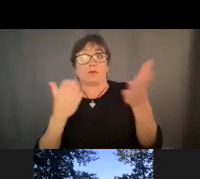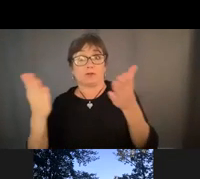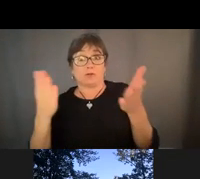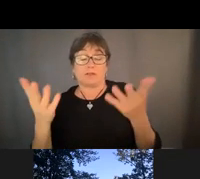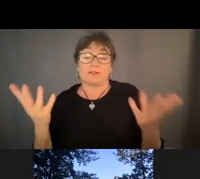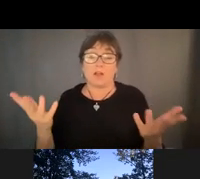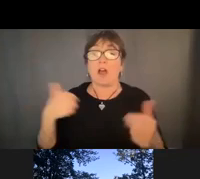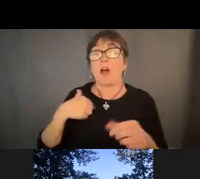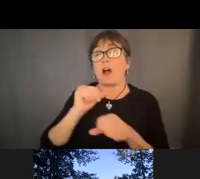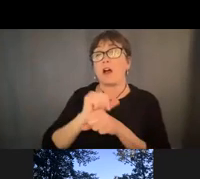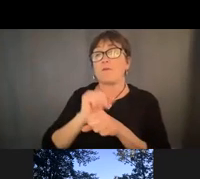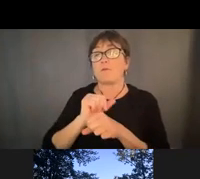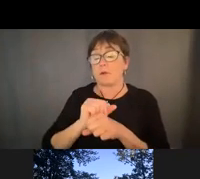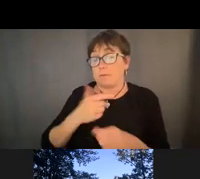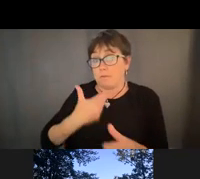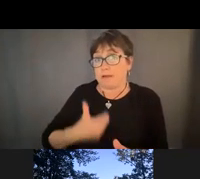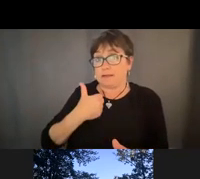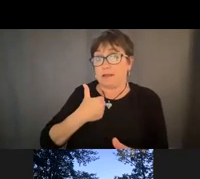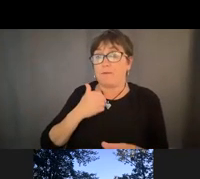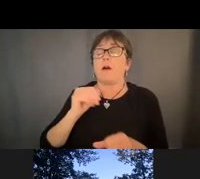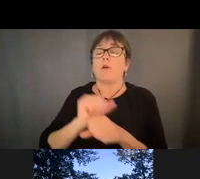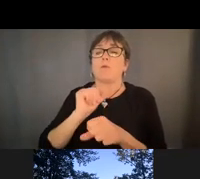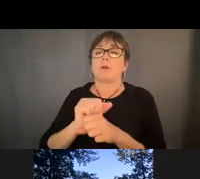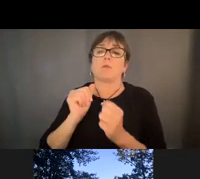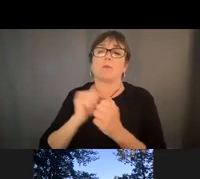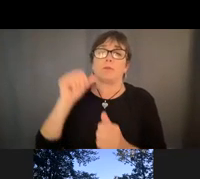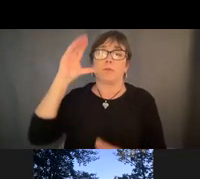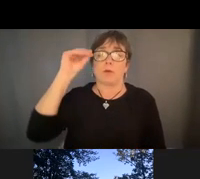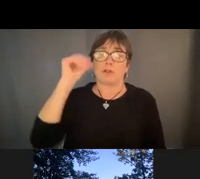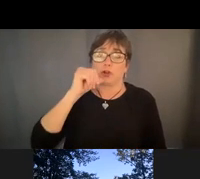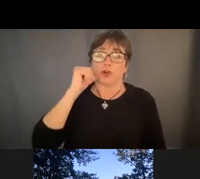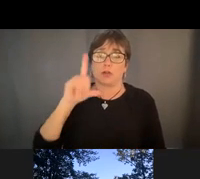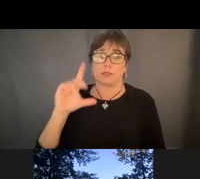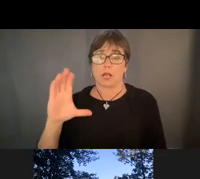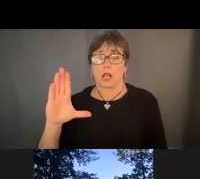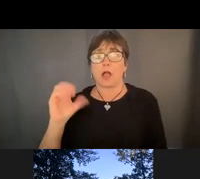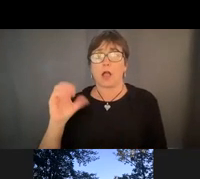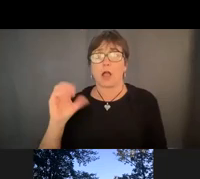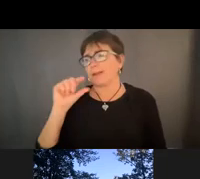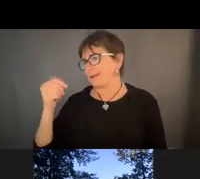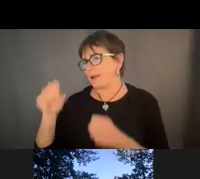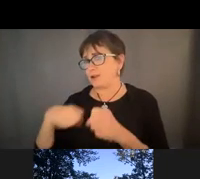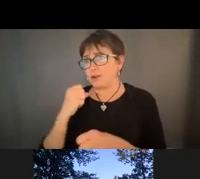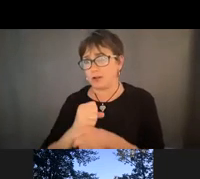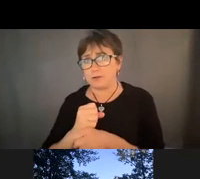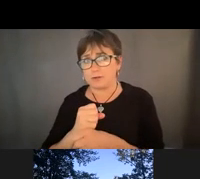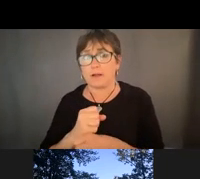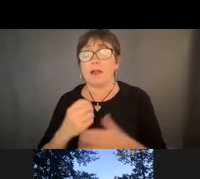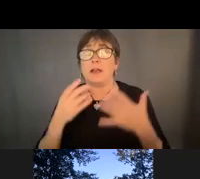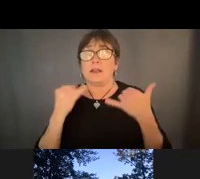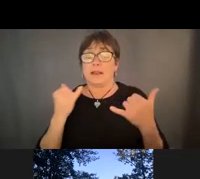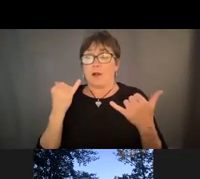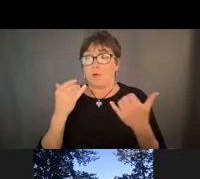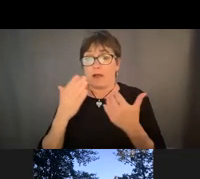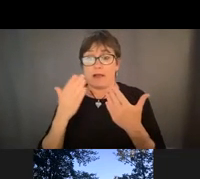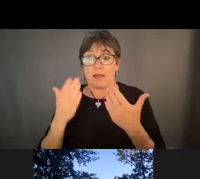worked with Boys and Girls Club for 10 years. And had I known what I know from working at Peak, I would have completely